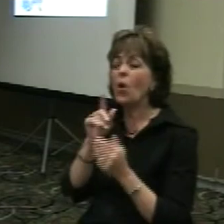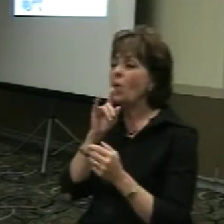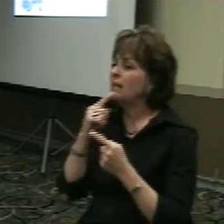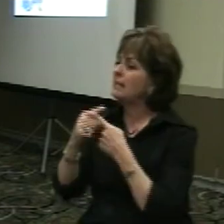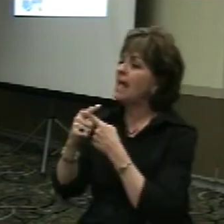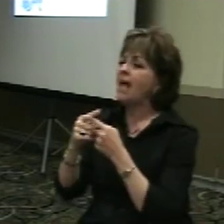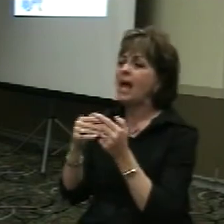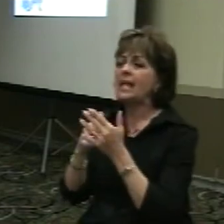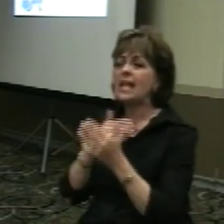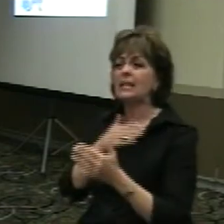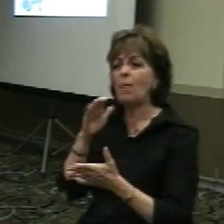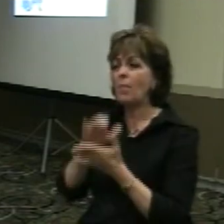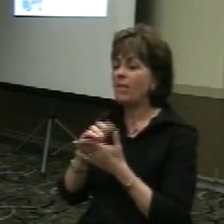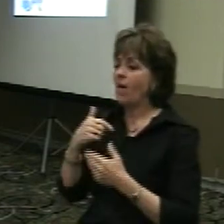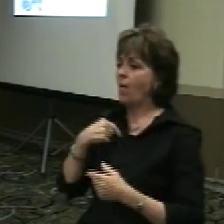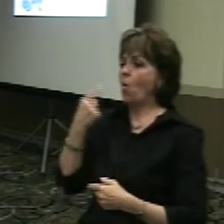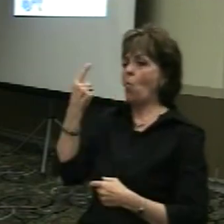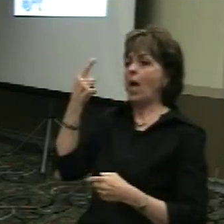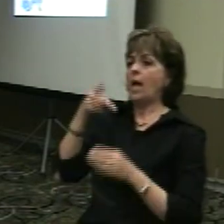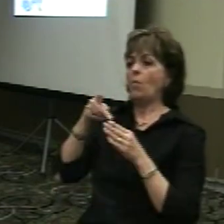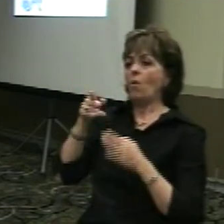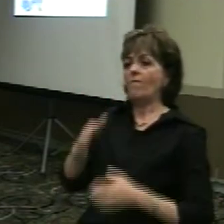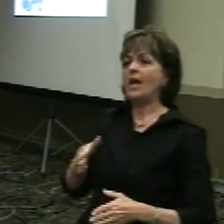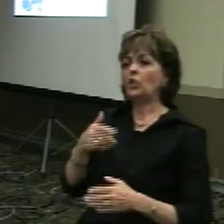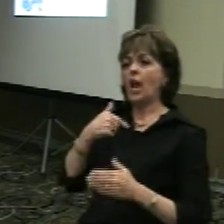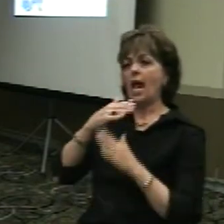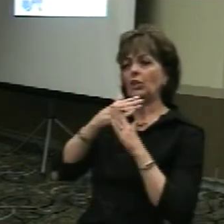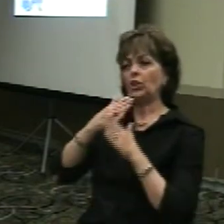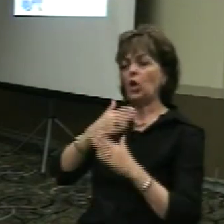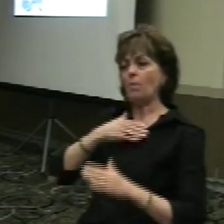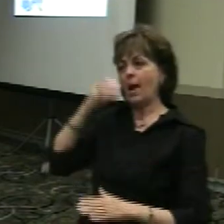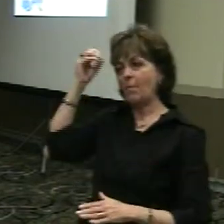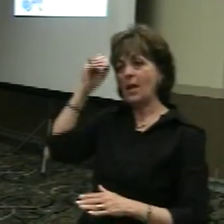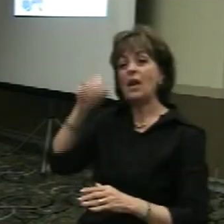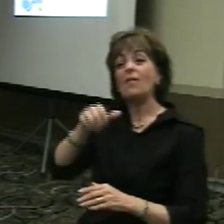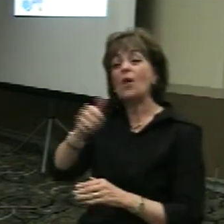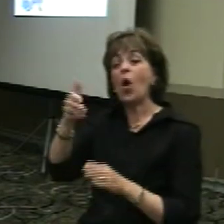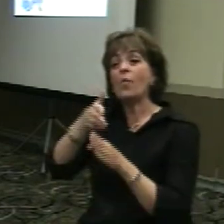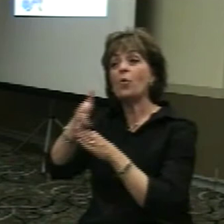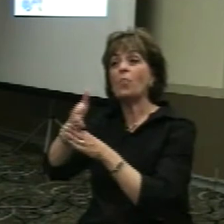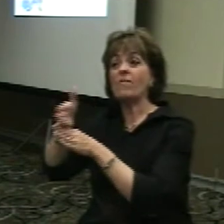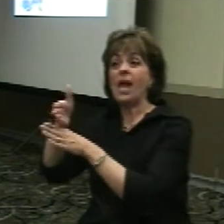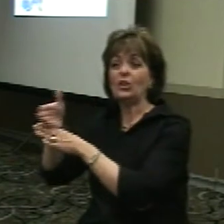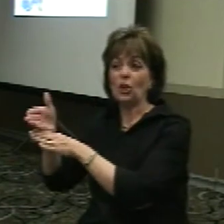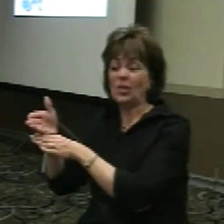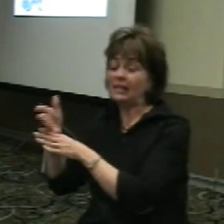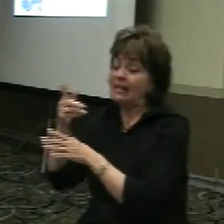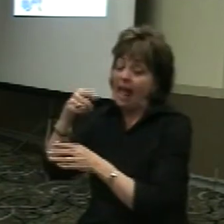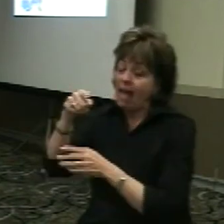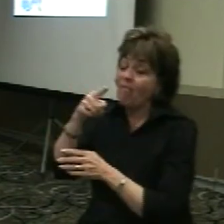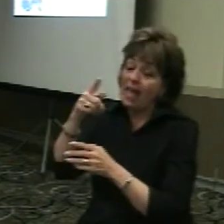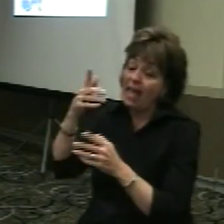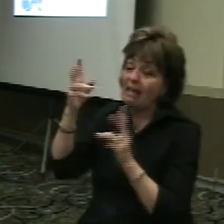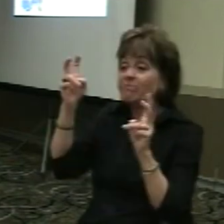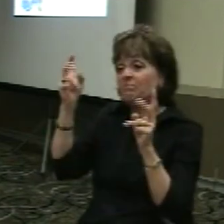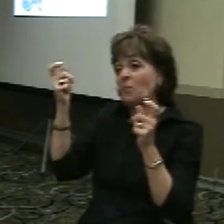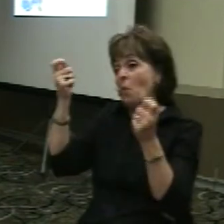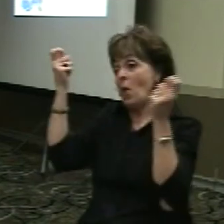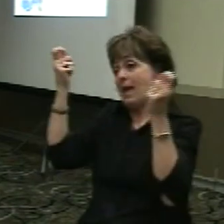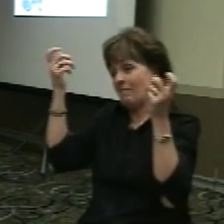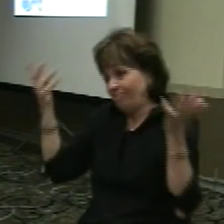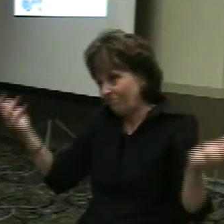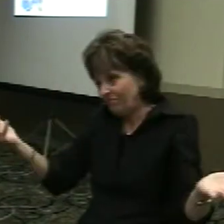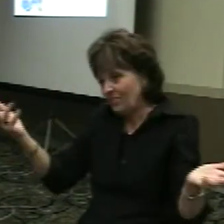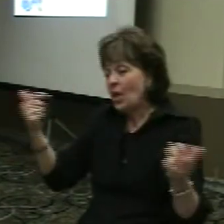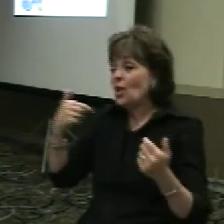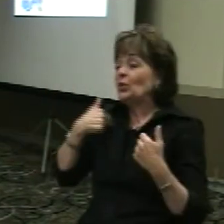I'm only one professional. I shared my professional opinion, but there are other professionals, and the other professionals won the day. Okay? So